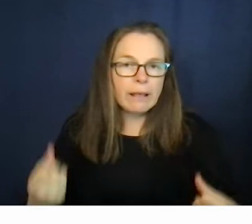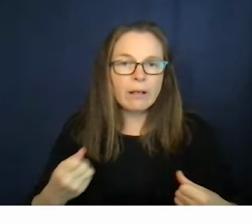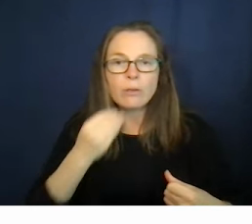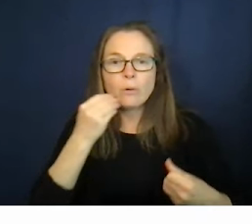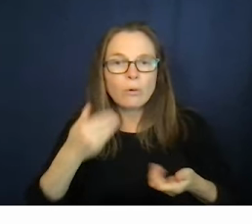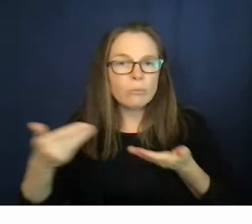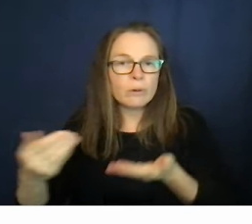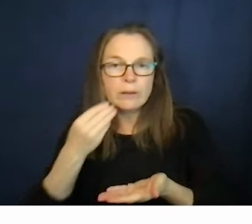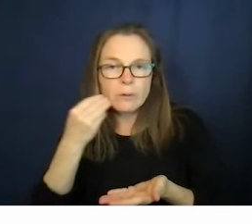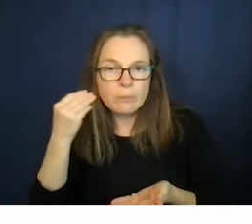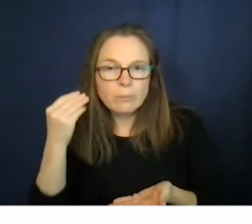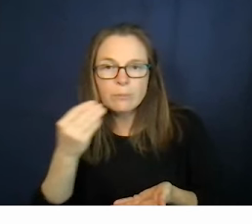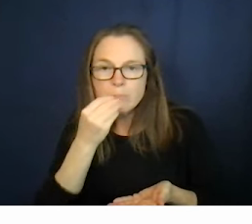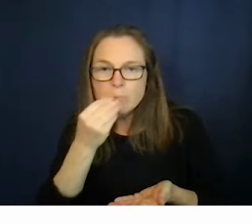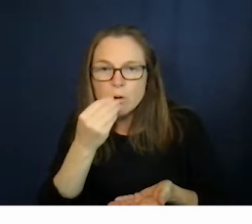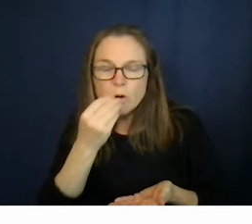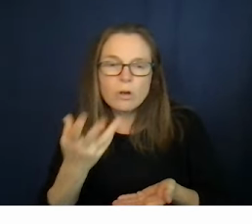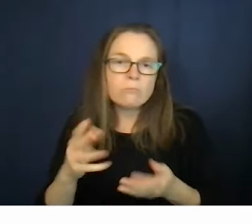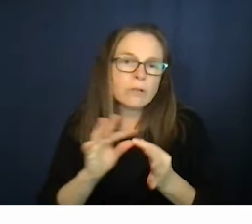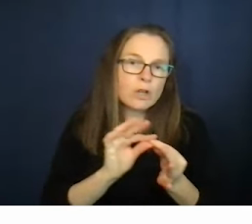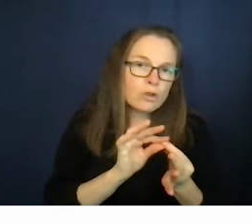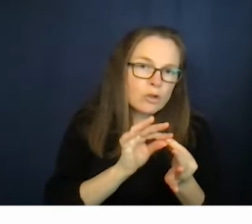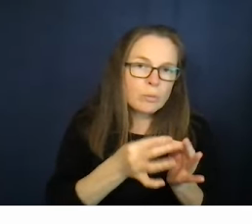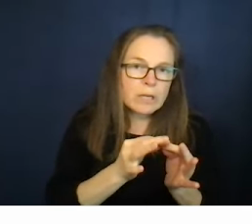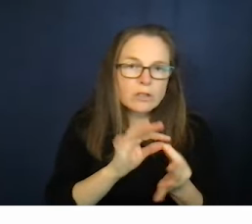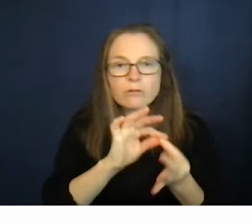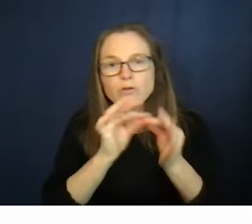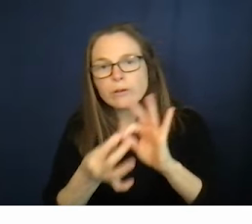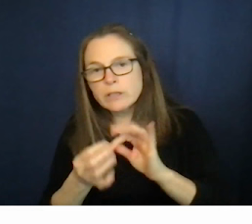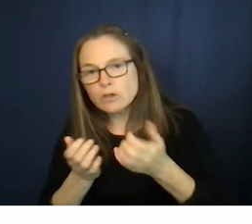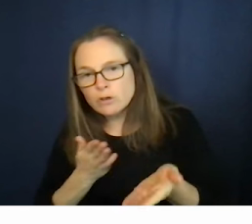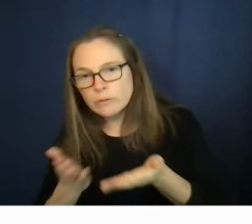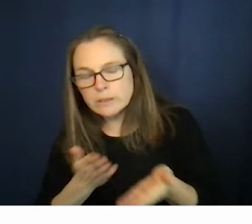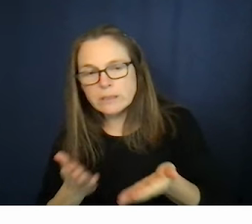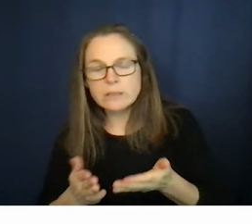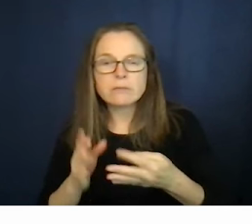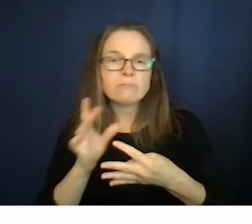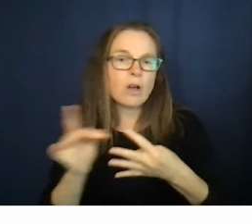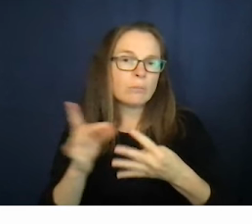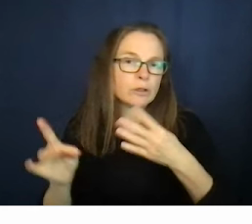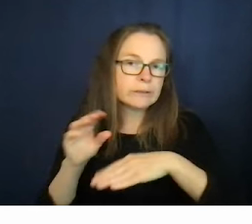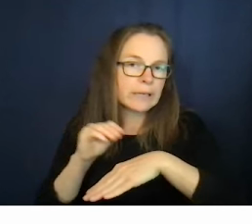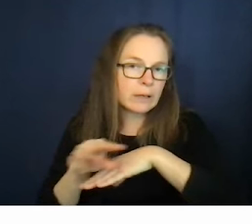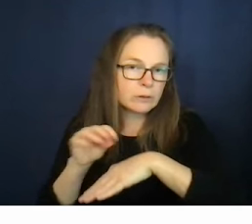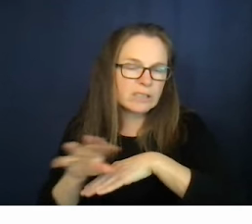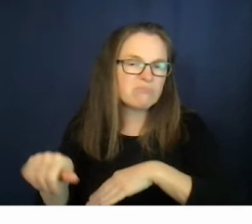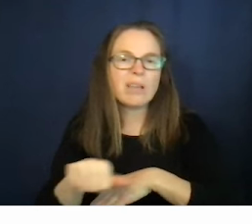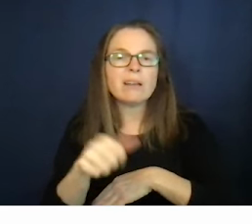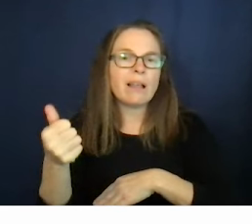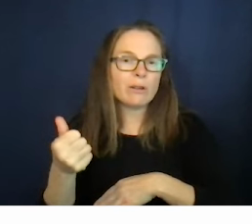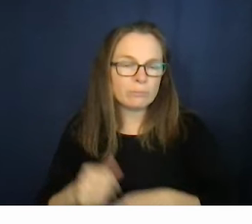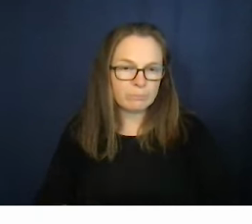delivered meals, interpretation and translation services, options counseling, and other